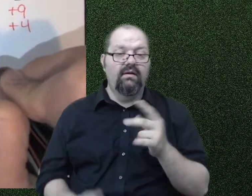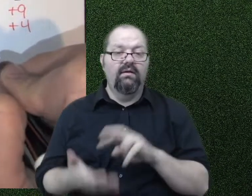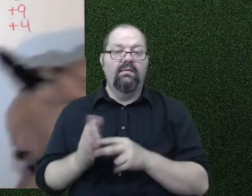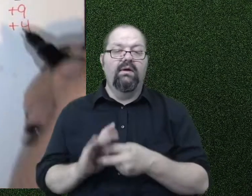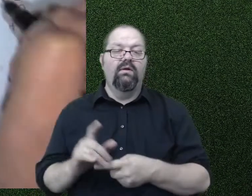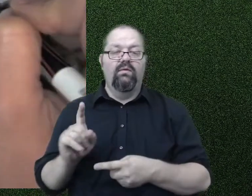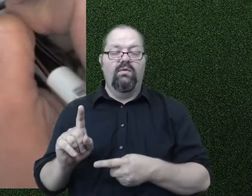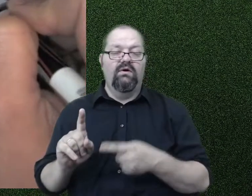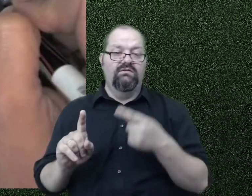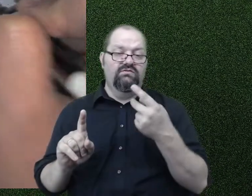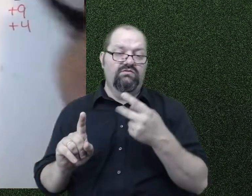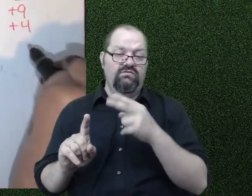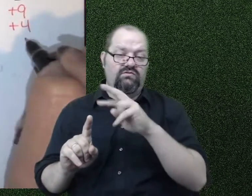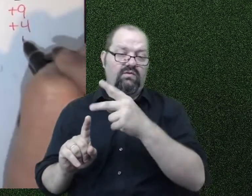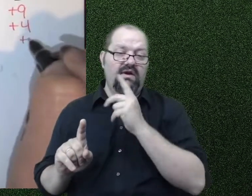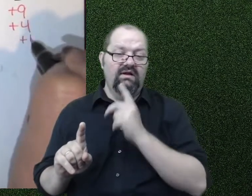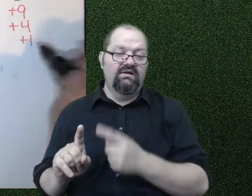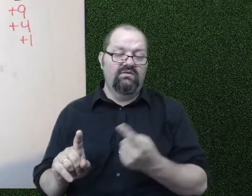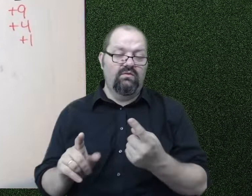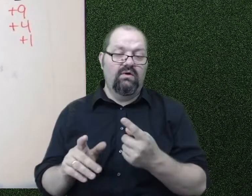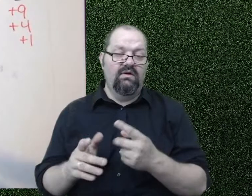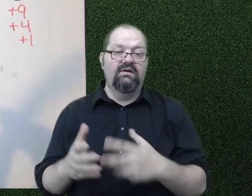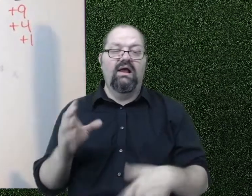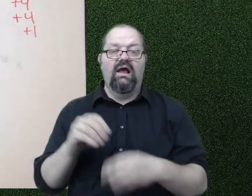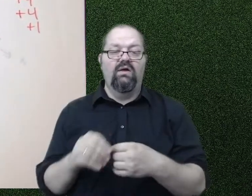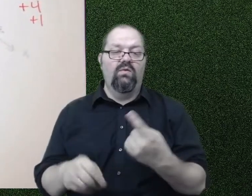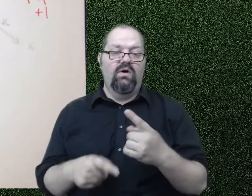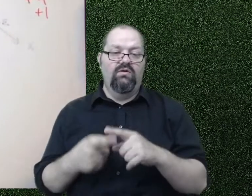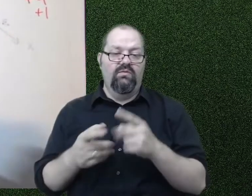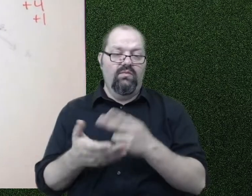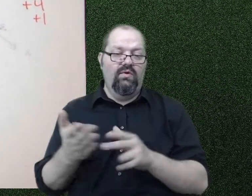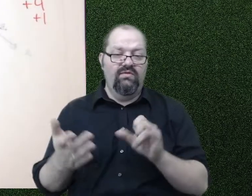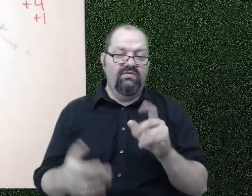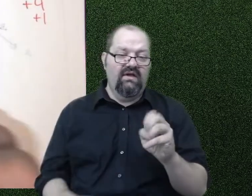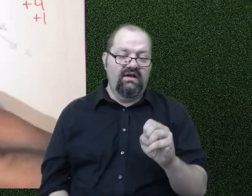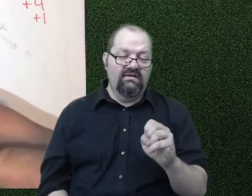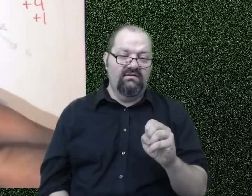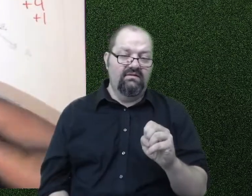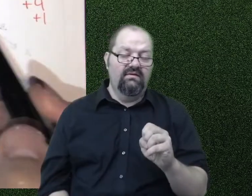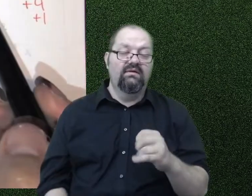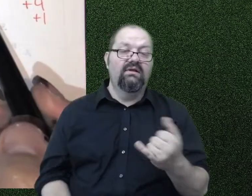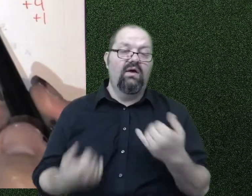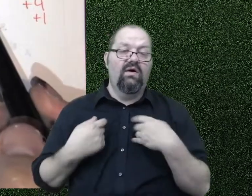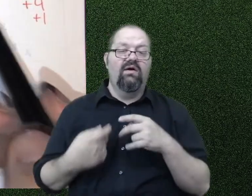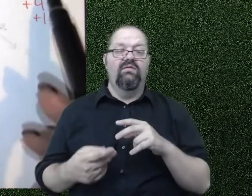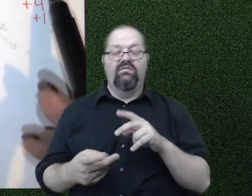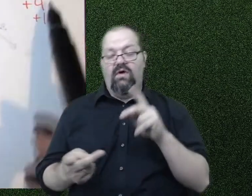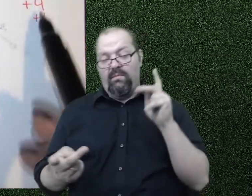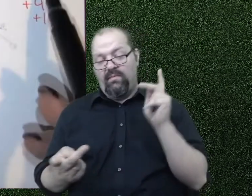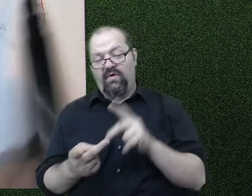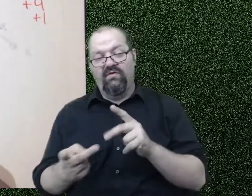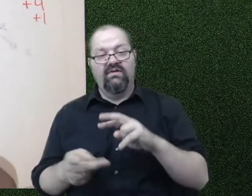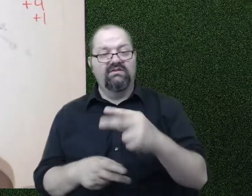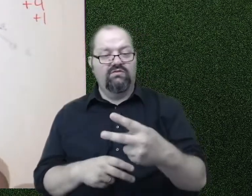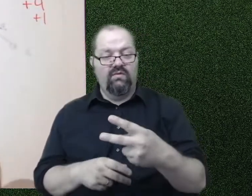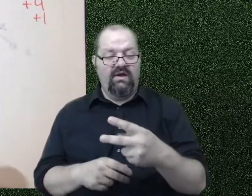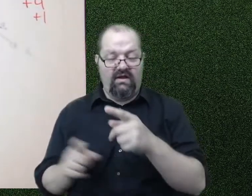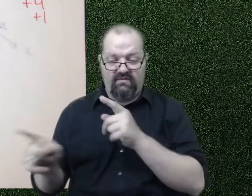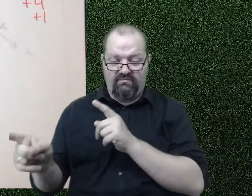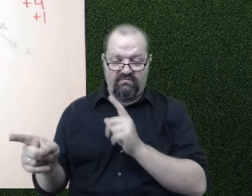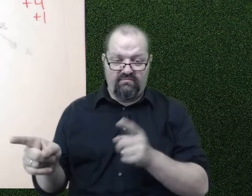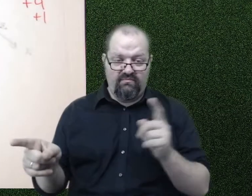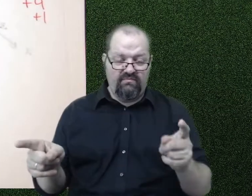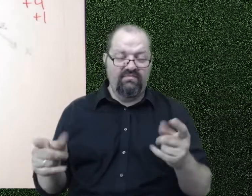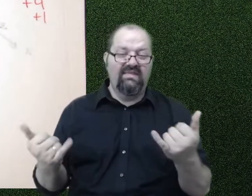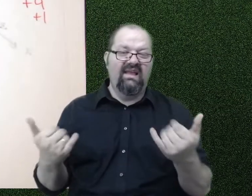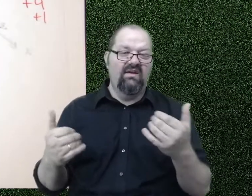is 1. Add 1 to both sides. All right. So now I got a perfect square, and a perfect square, and some arithmetic to do on the